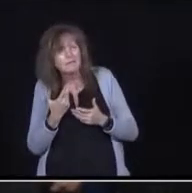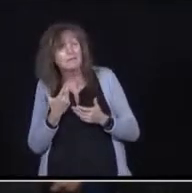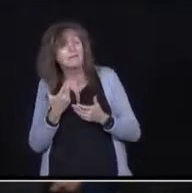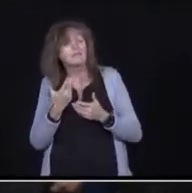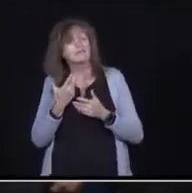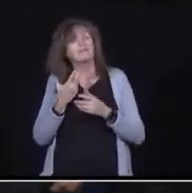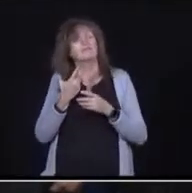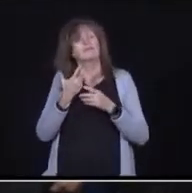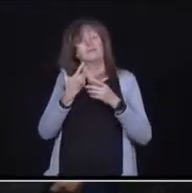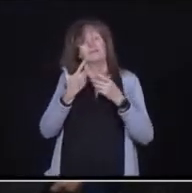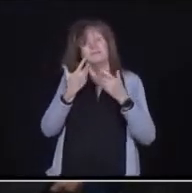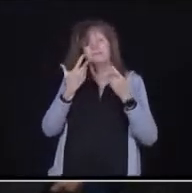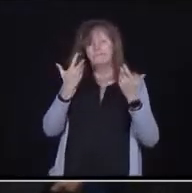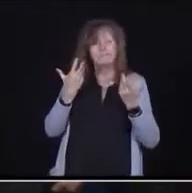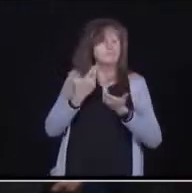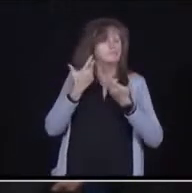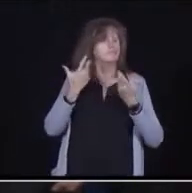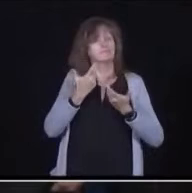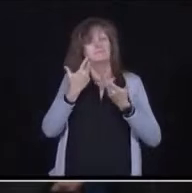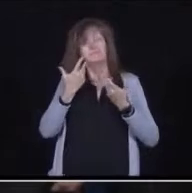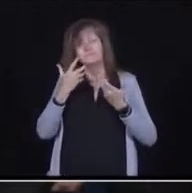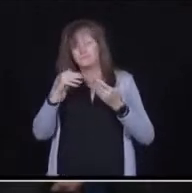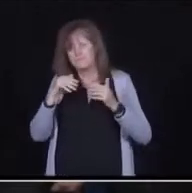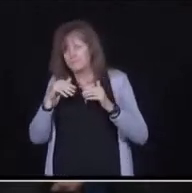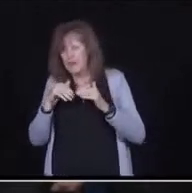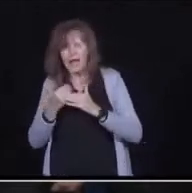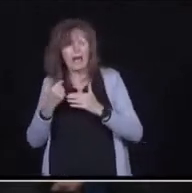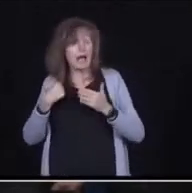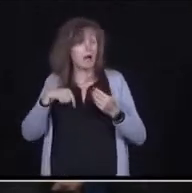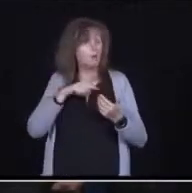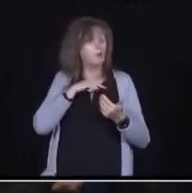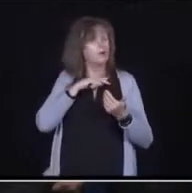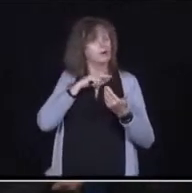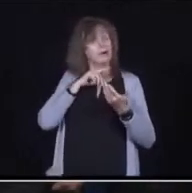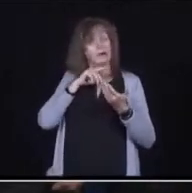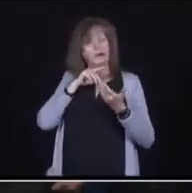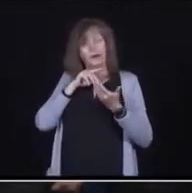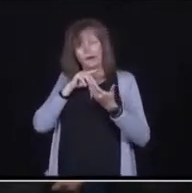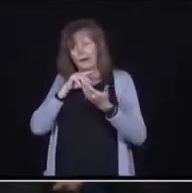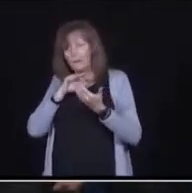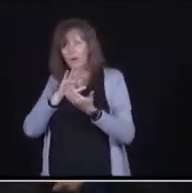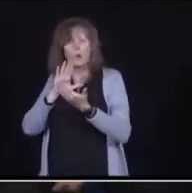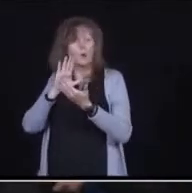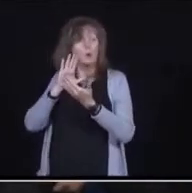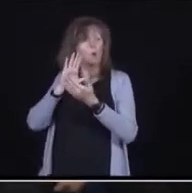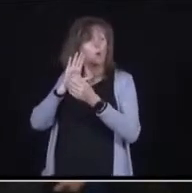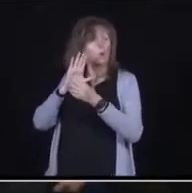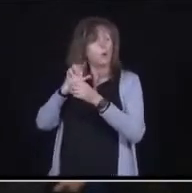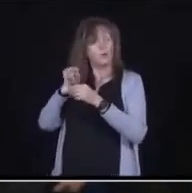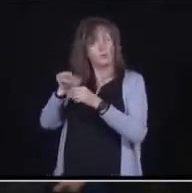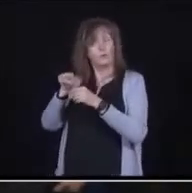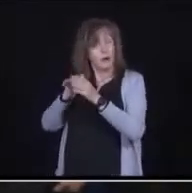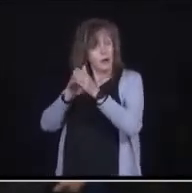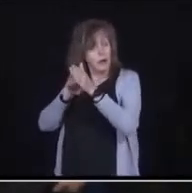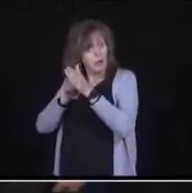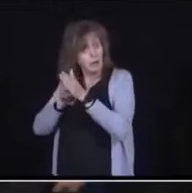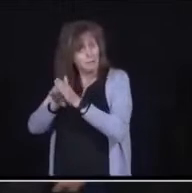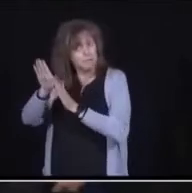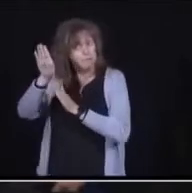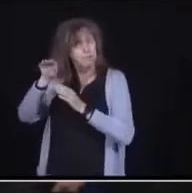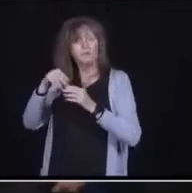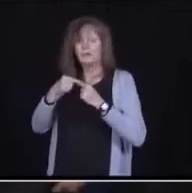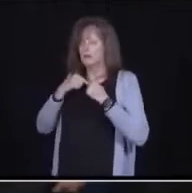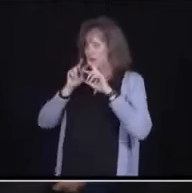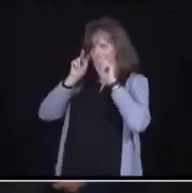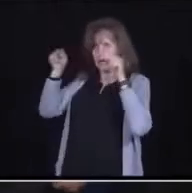to approach that either from focusing on outbreaks and putting those outbreaks, narrowing them down, getting our arms